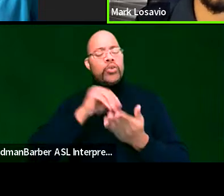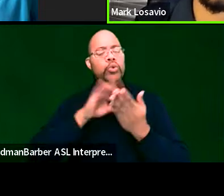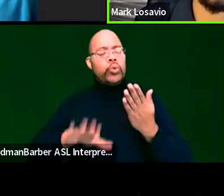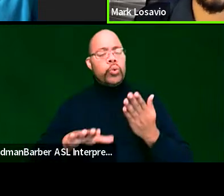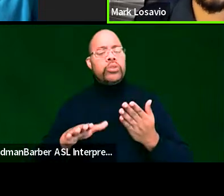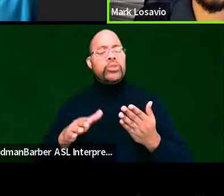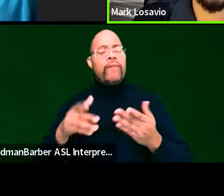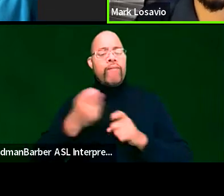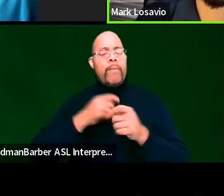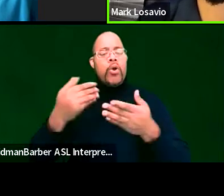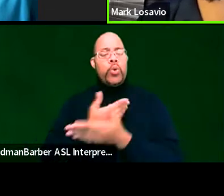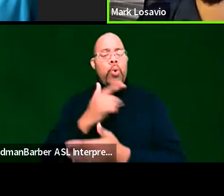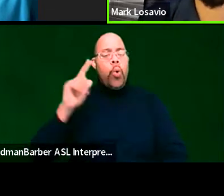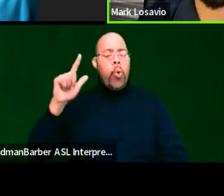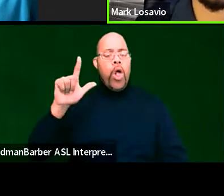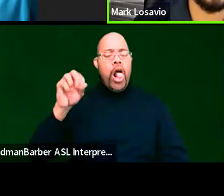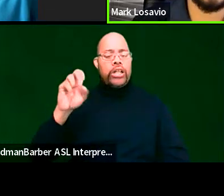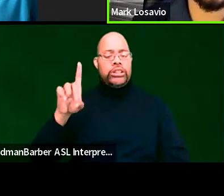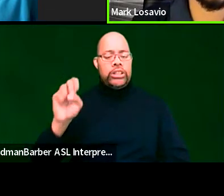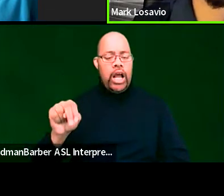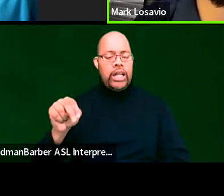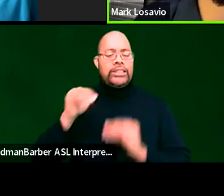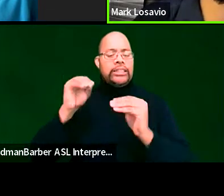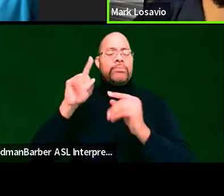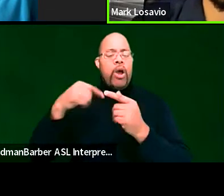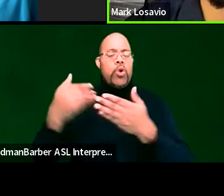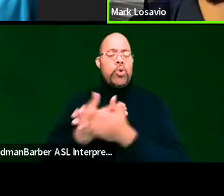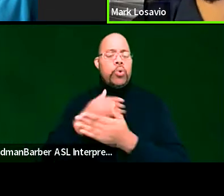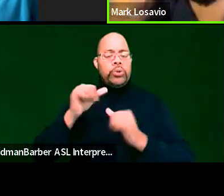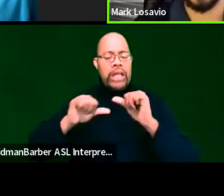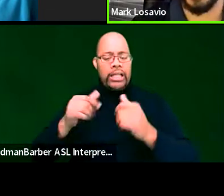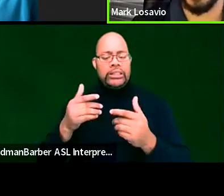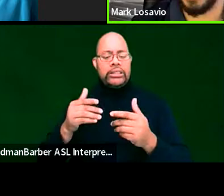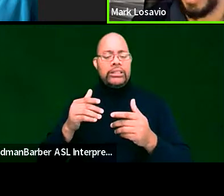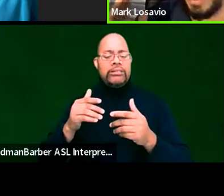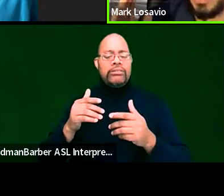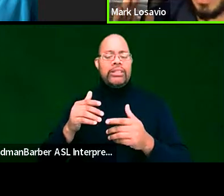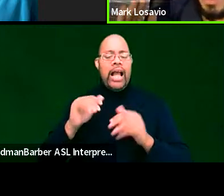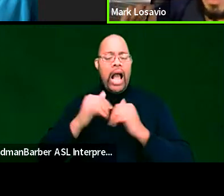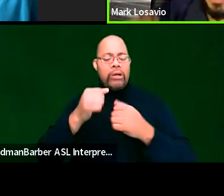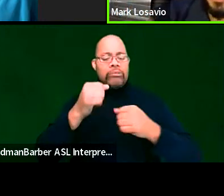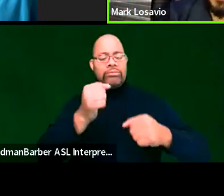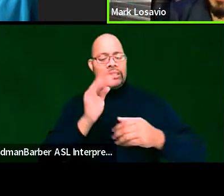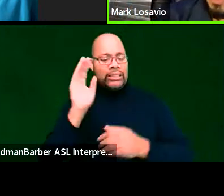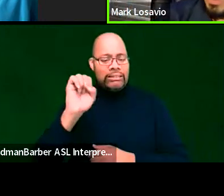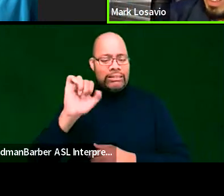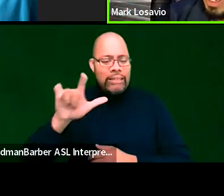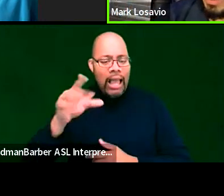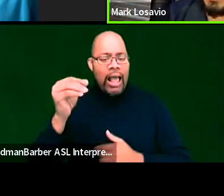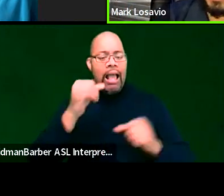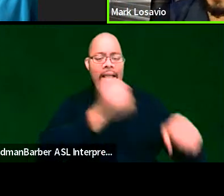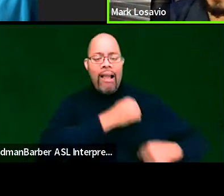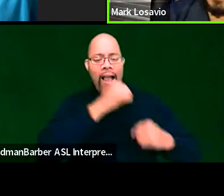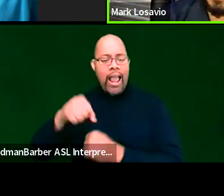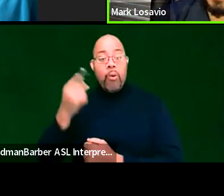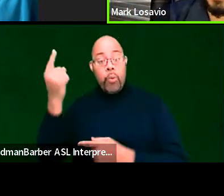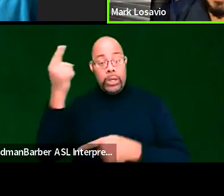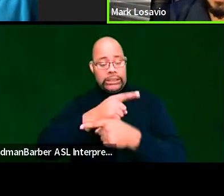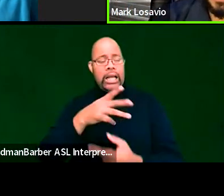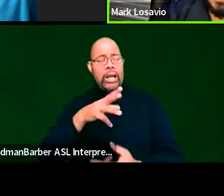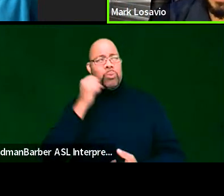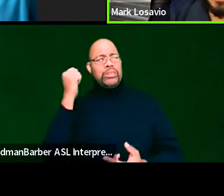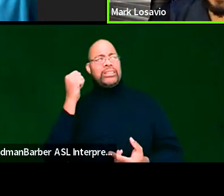of New London, and teach them about ocean science and teach them how to sail, teach them how to kayak. And this one day, I think it was